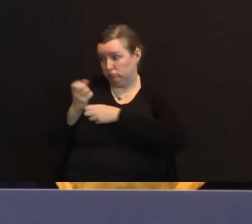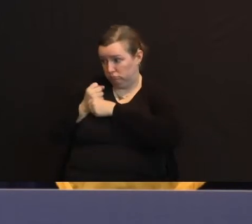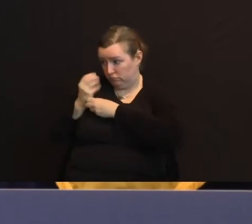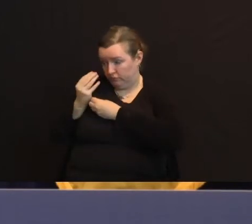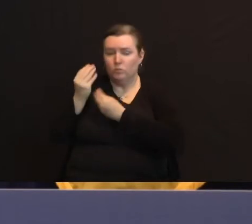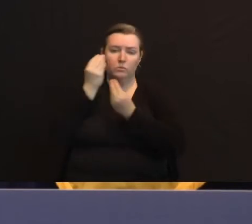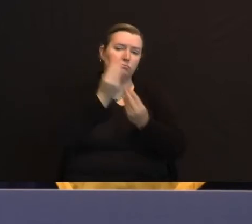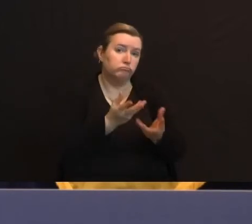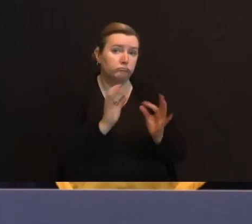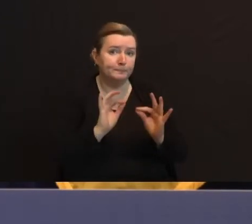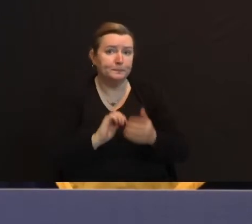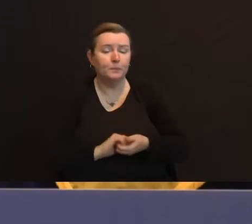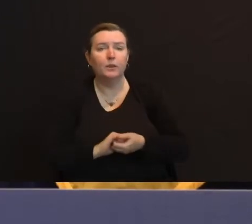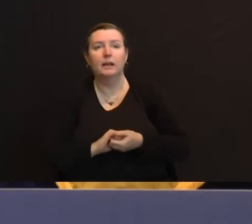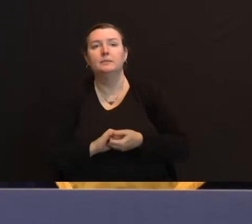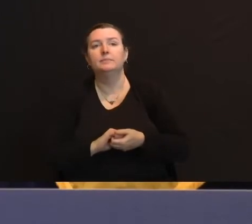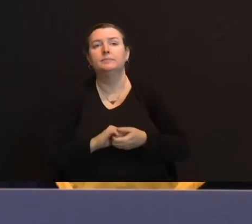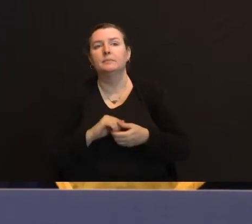knowing the number, we have